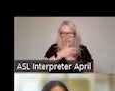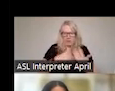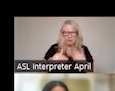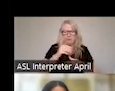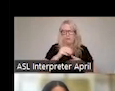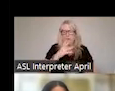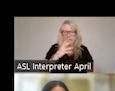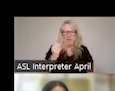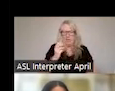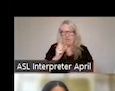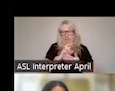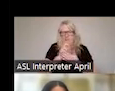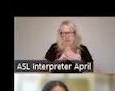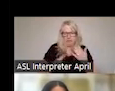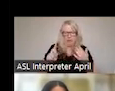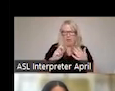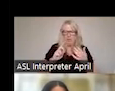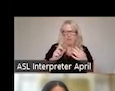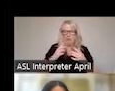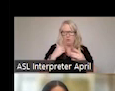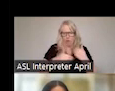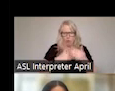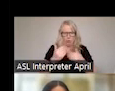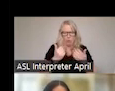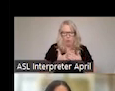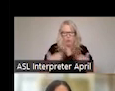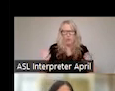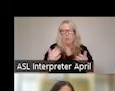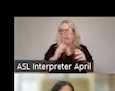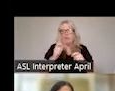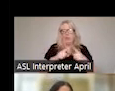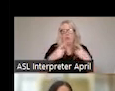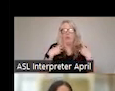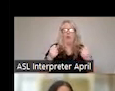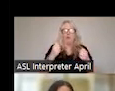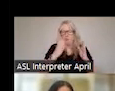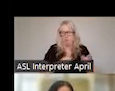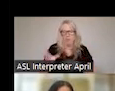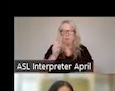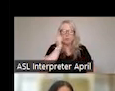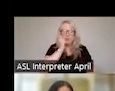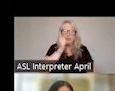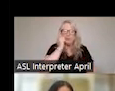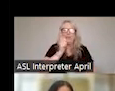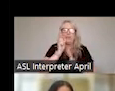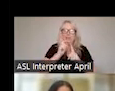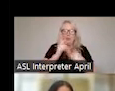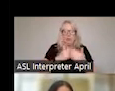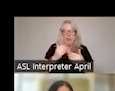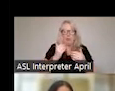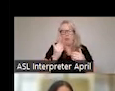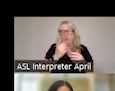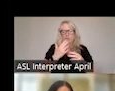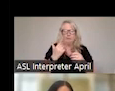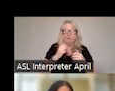animated designs. And then as you go through those things, you'll set a wellness plan, daily strategies, your kind of quick contacts to